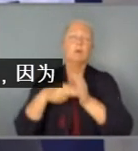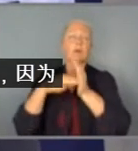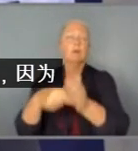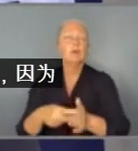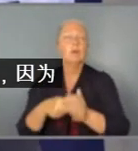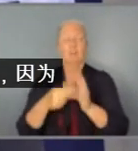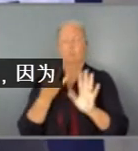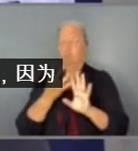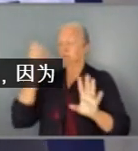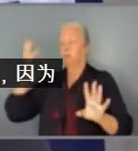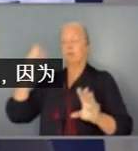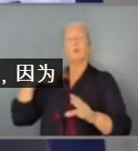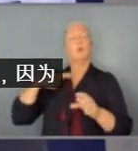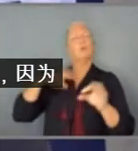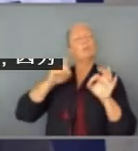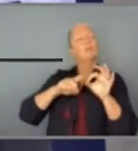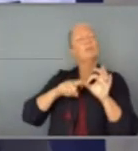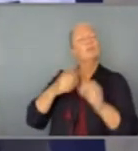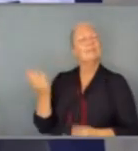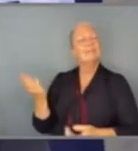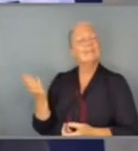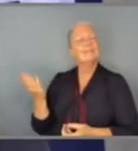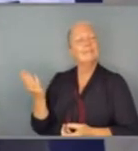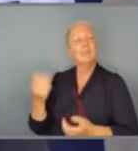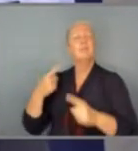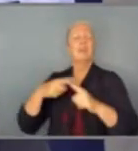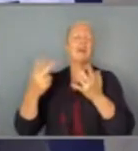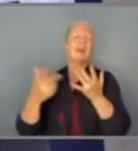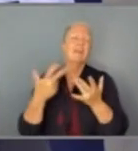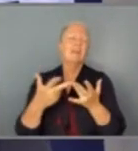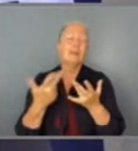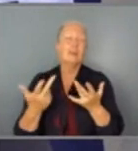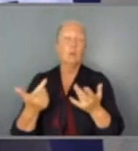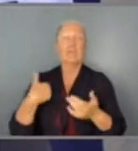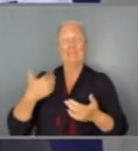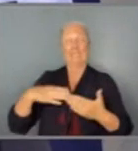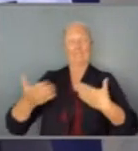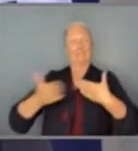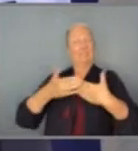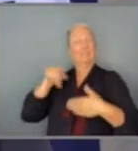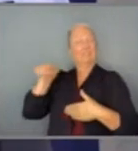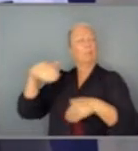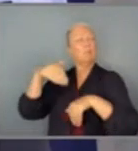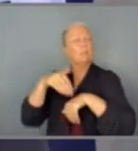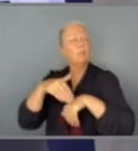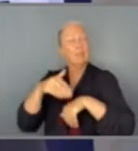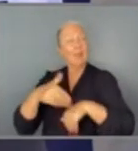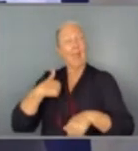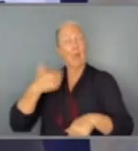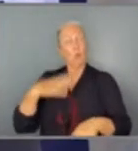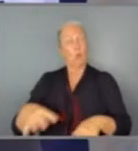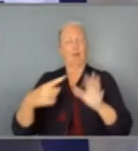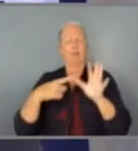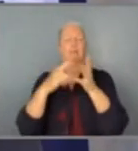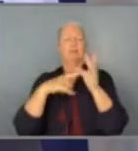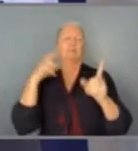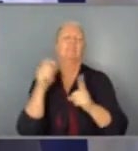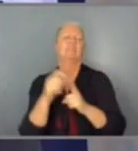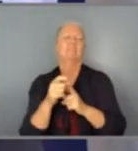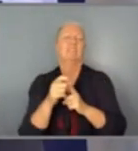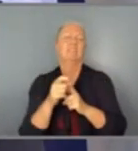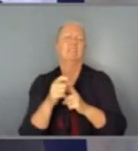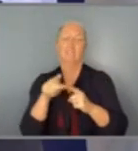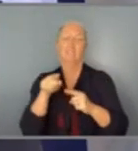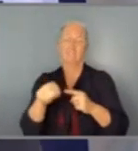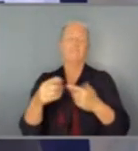are requiring that. Now that needs to get sorted, and I'd like to see that sorted as soon as possible. There is